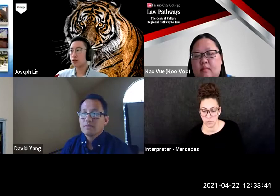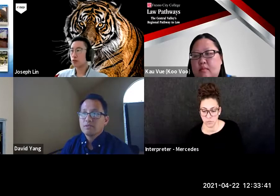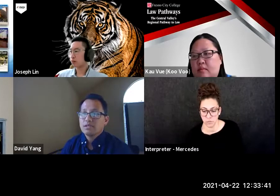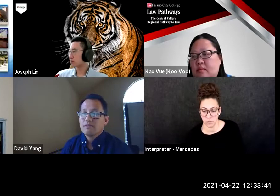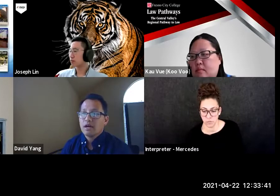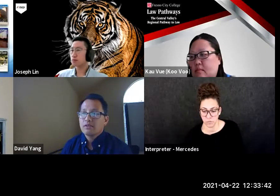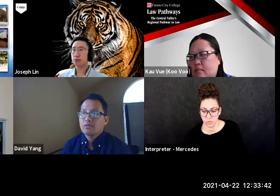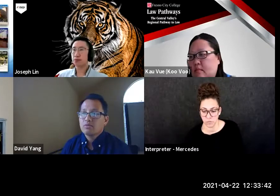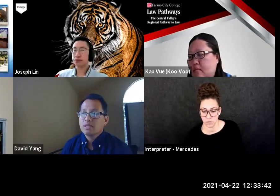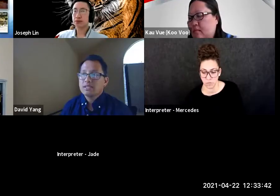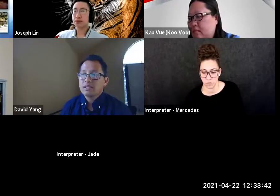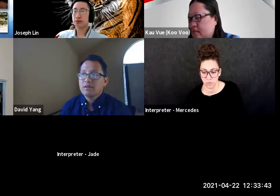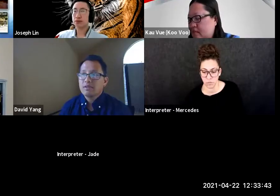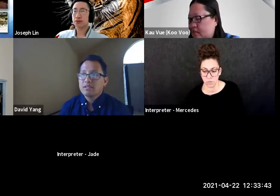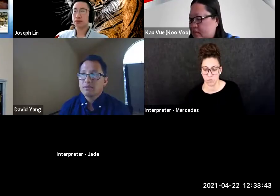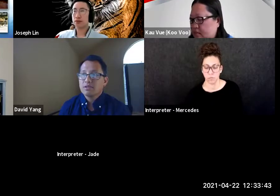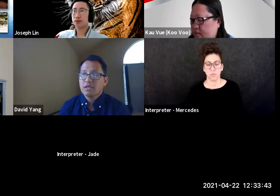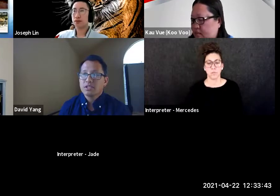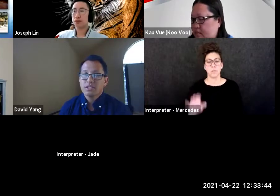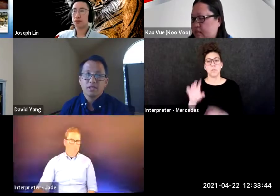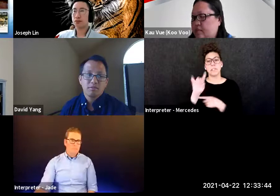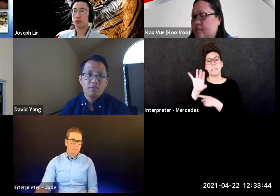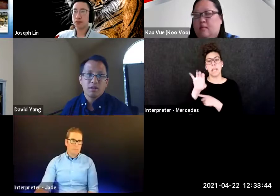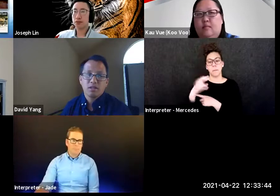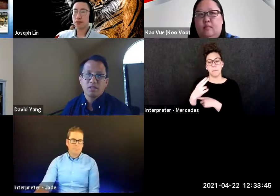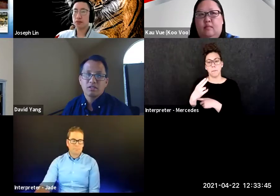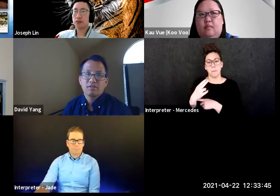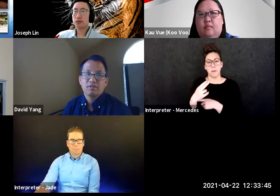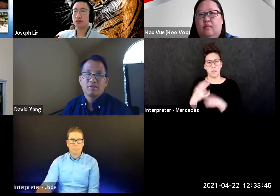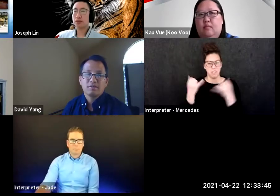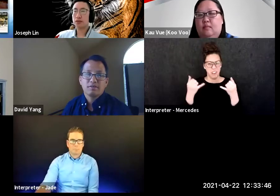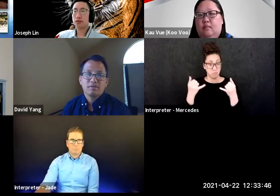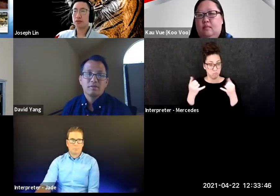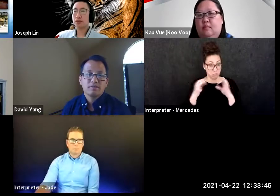what advice would you give to others who want to set off in a similar direction in the community college?